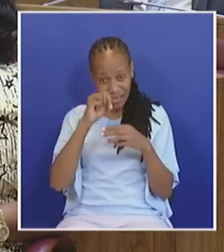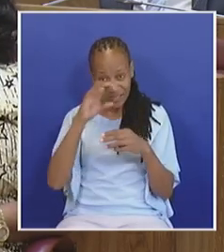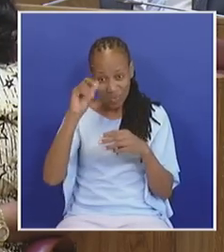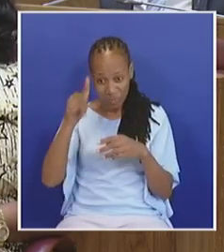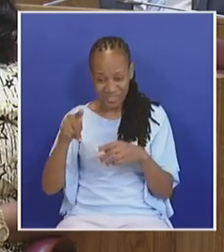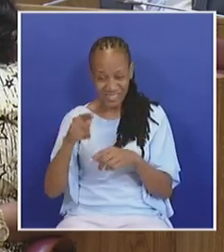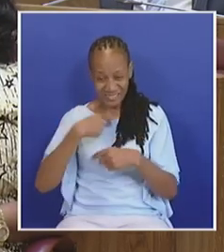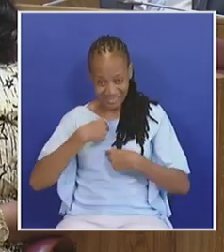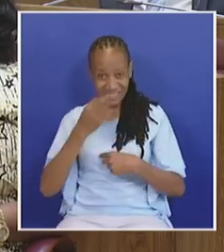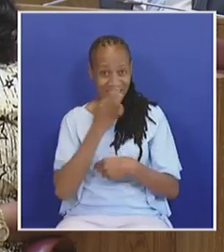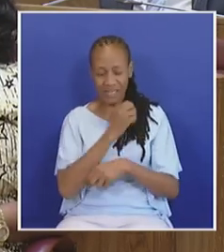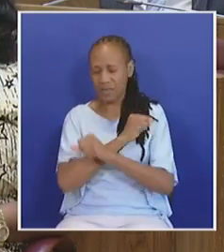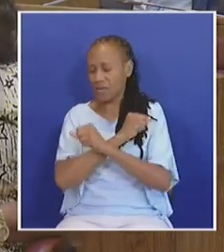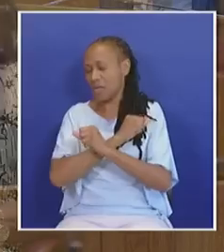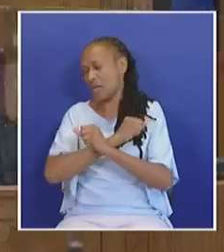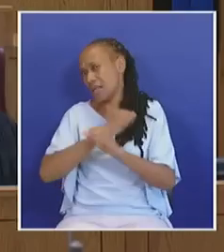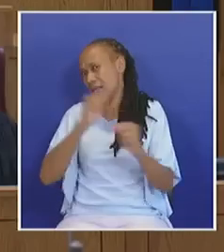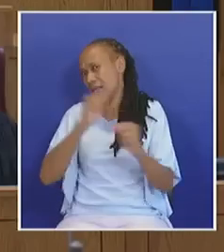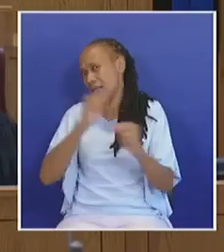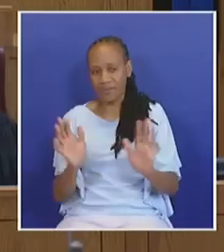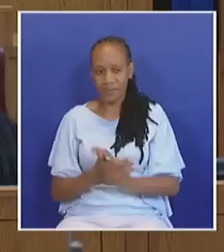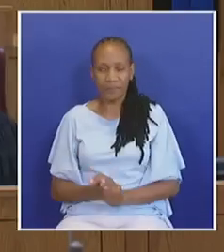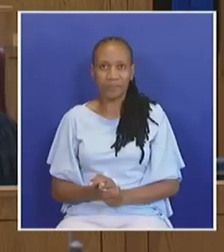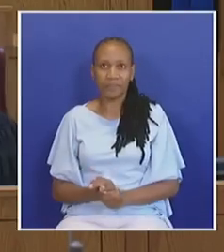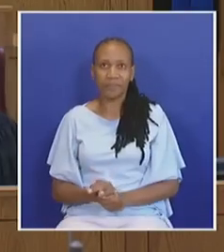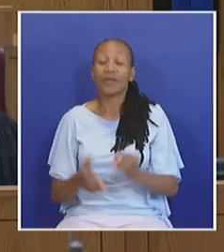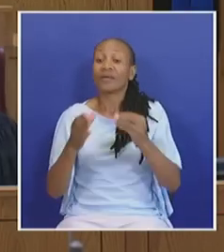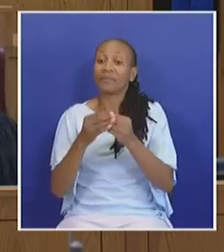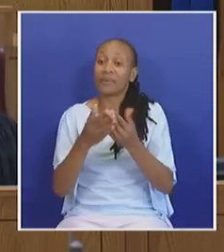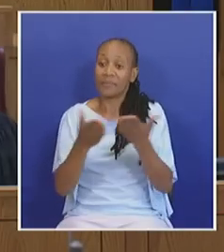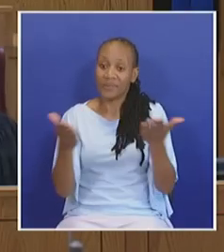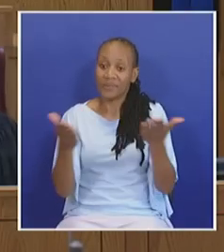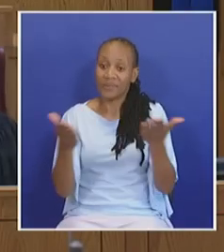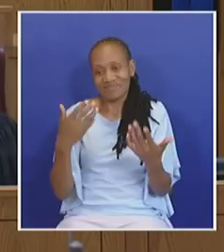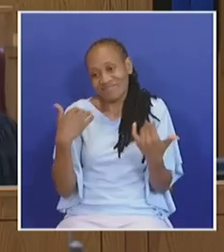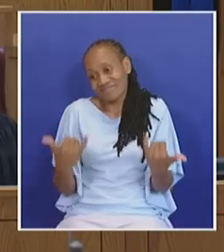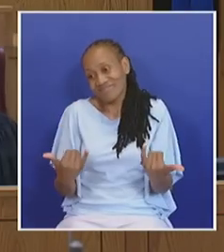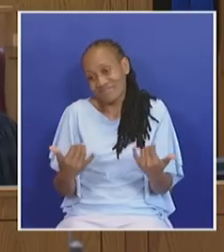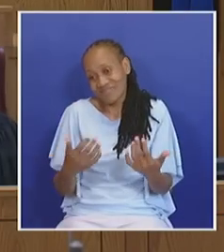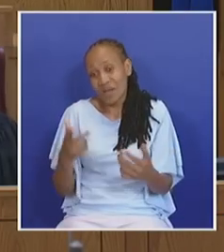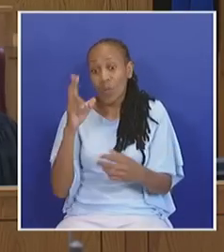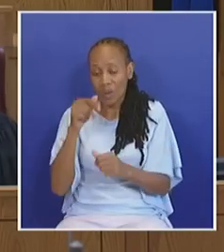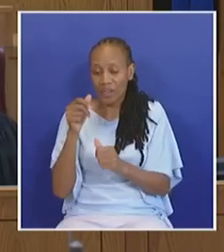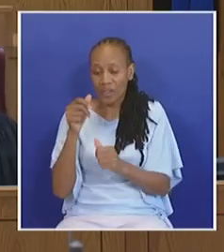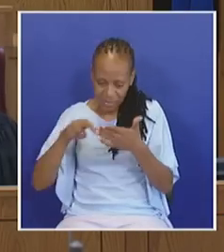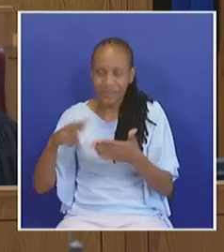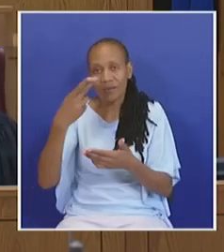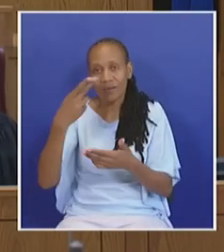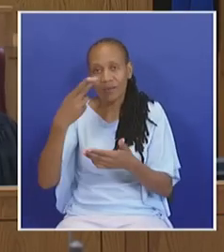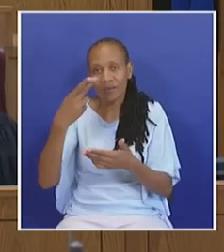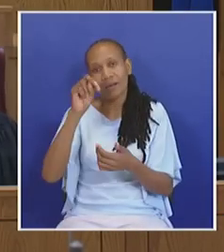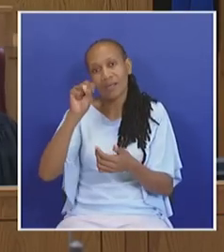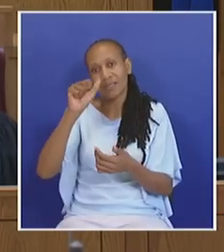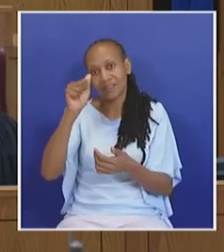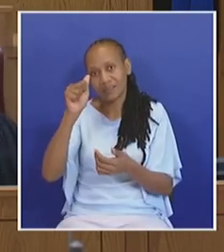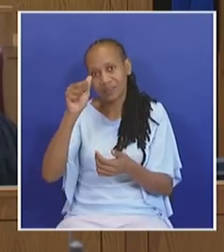Gotlhe. Honorable members, I can only at this stage say I will check the Hansard. If I can find anything, I will come